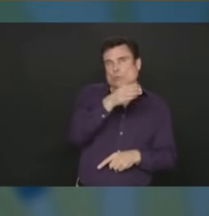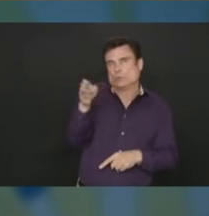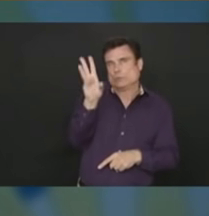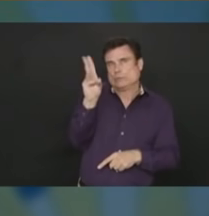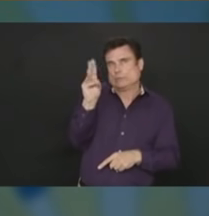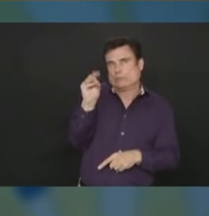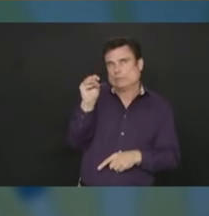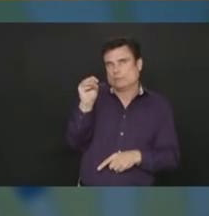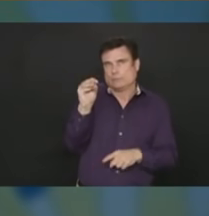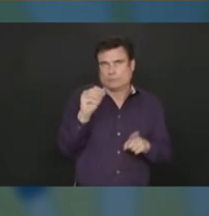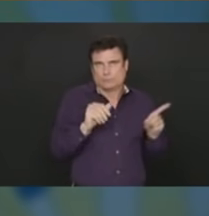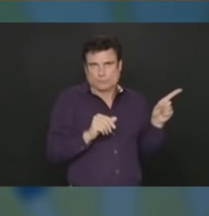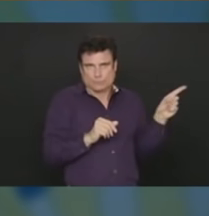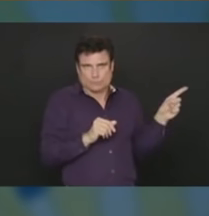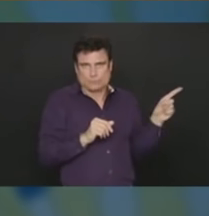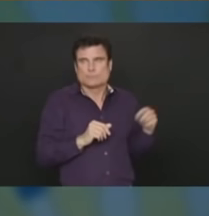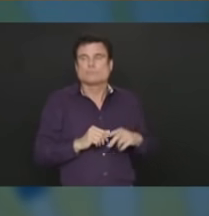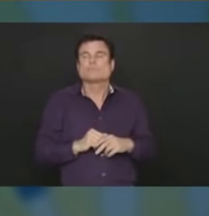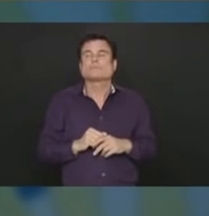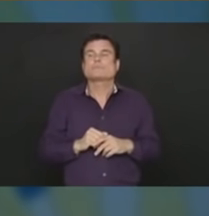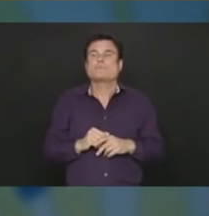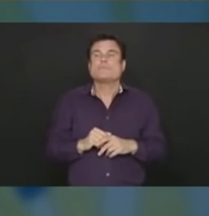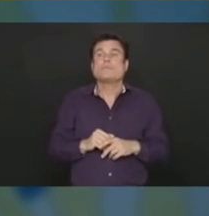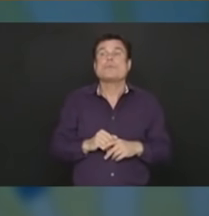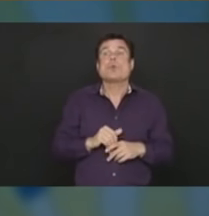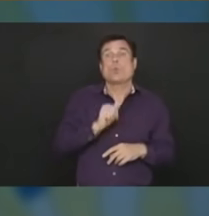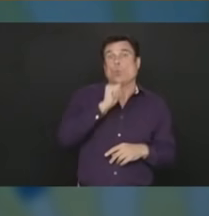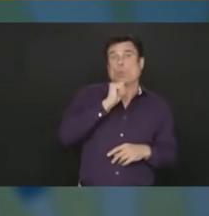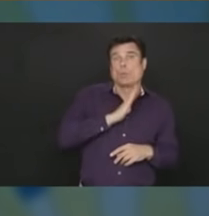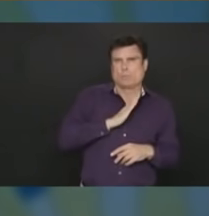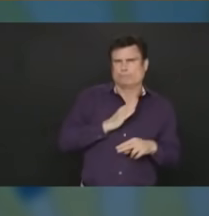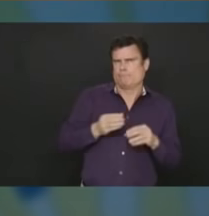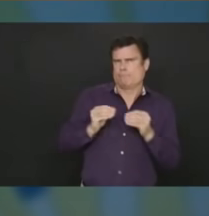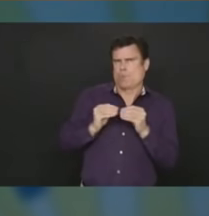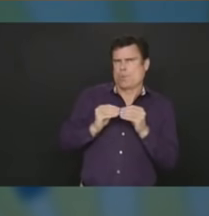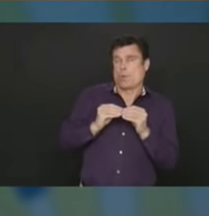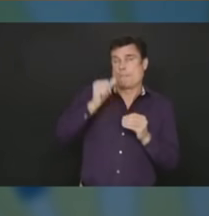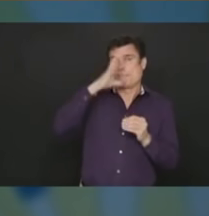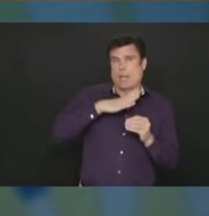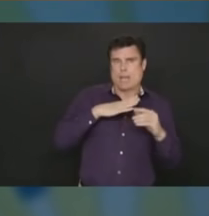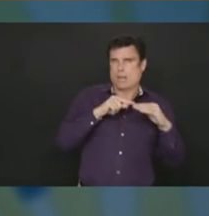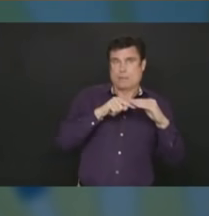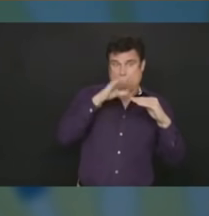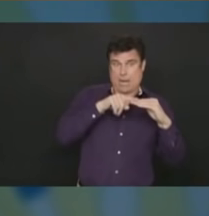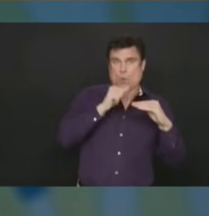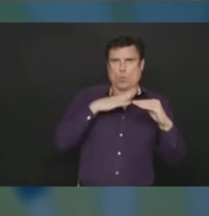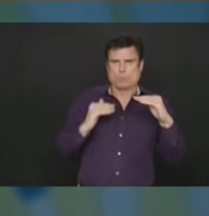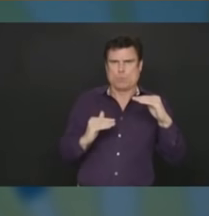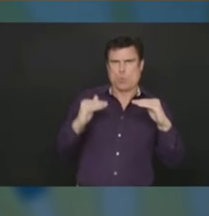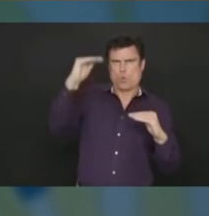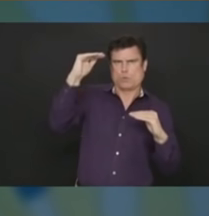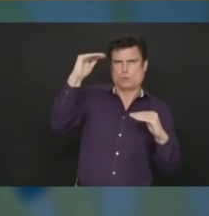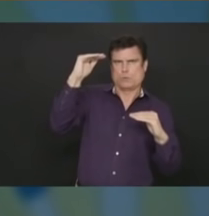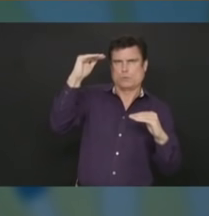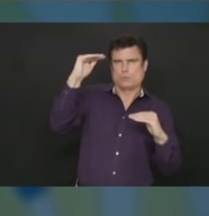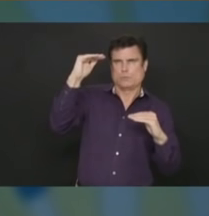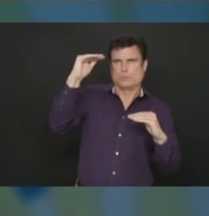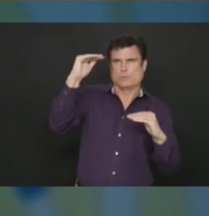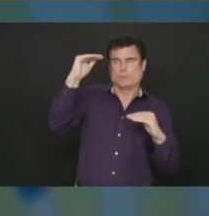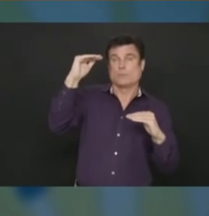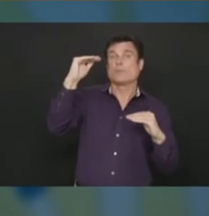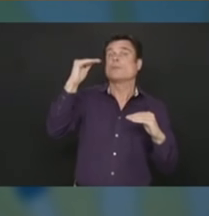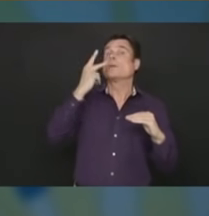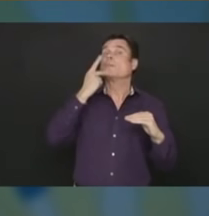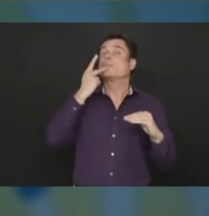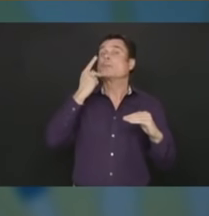males. So what we can see from that is that most of the people who have been sick with this illness are people between the ages of 30